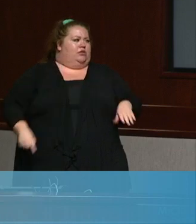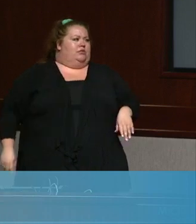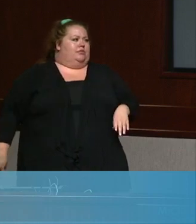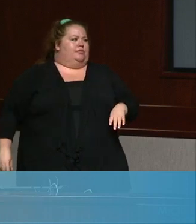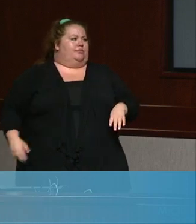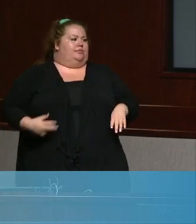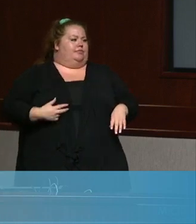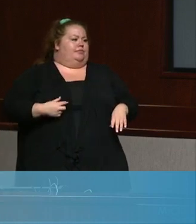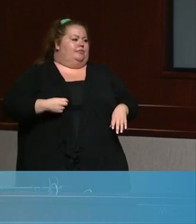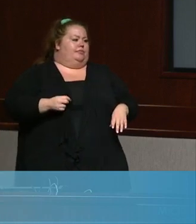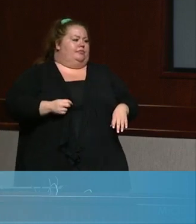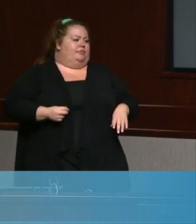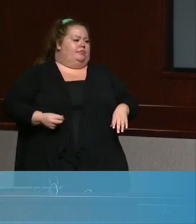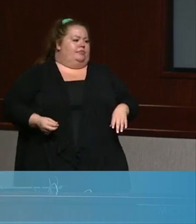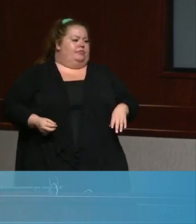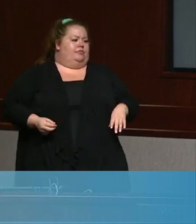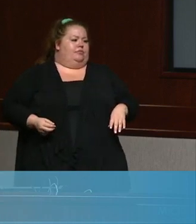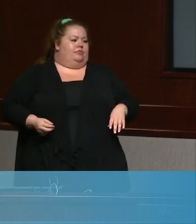So